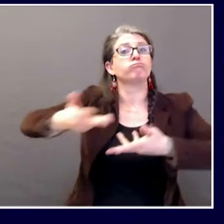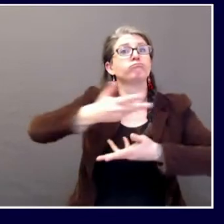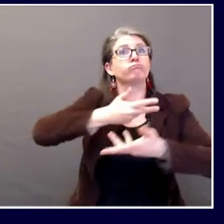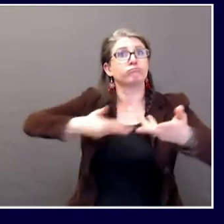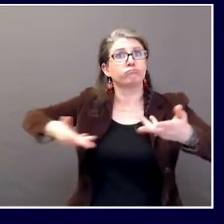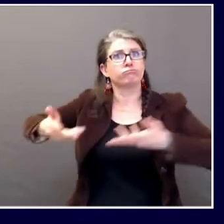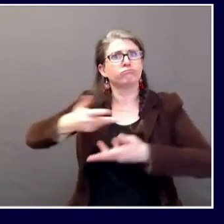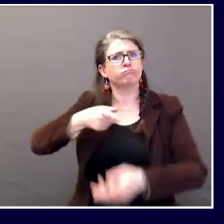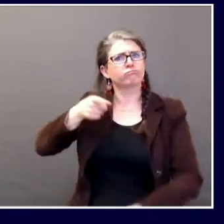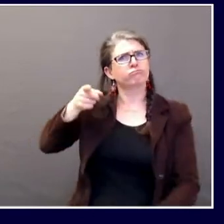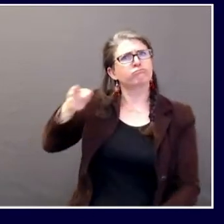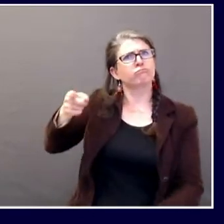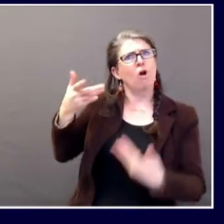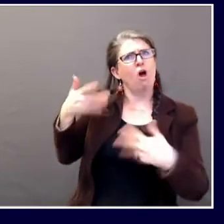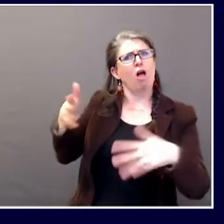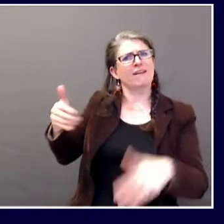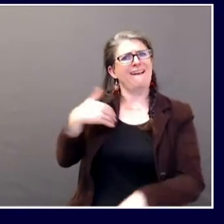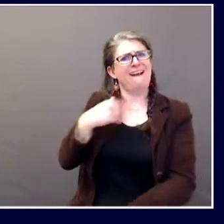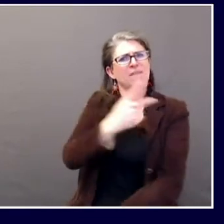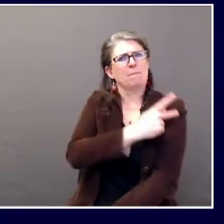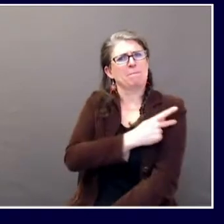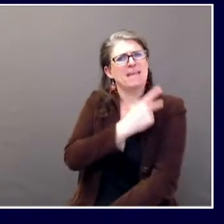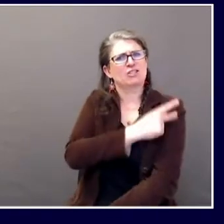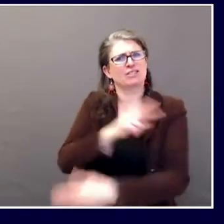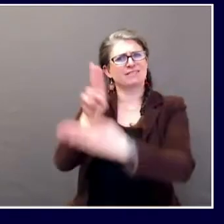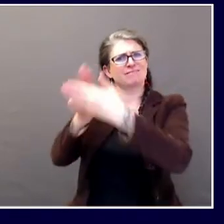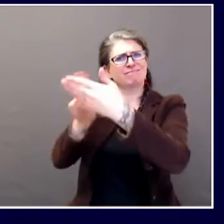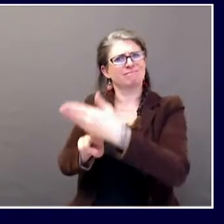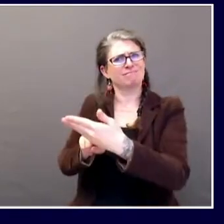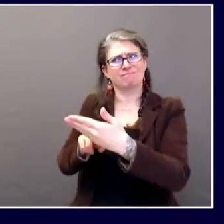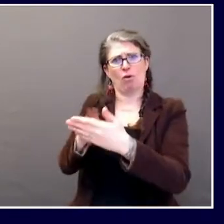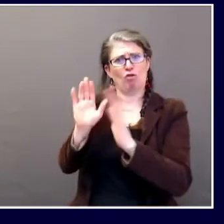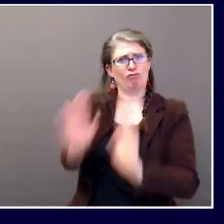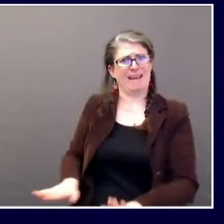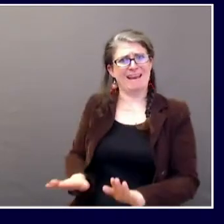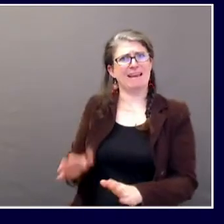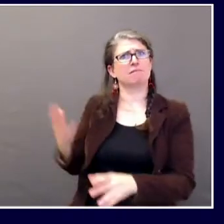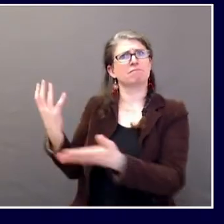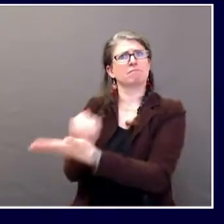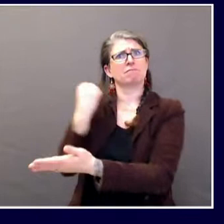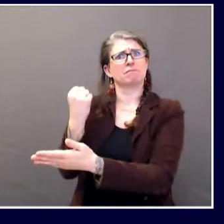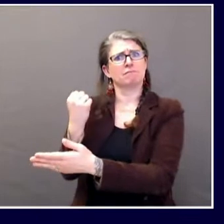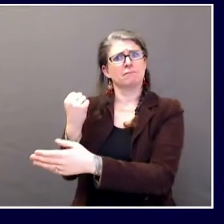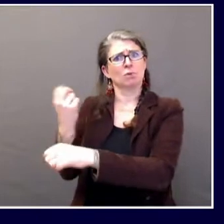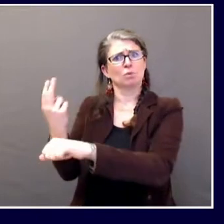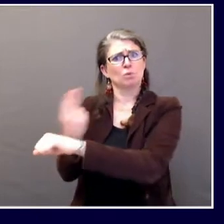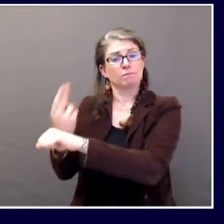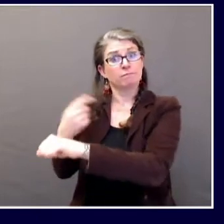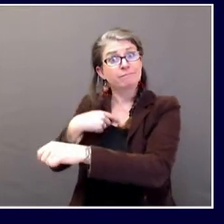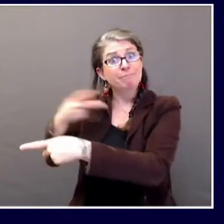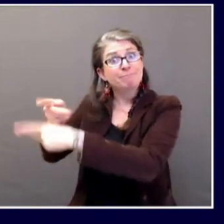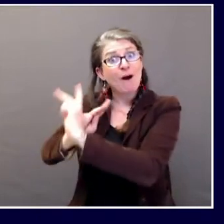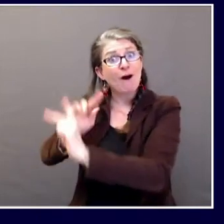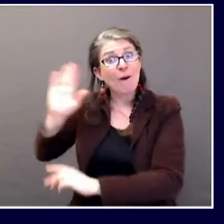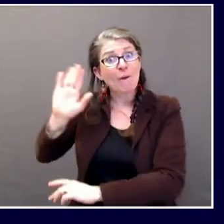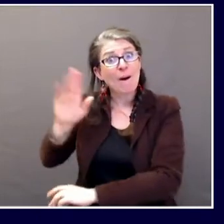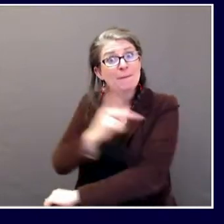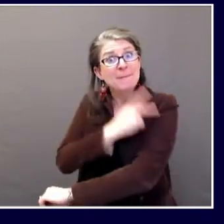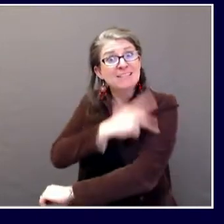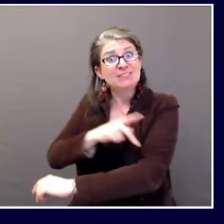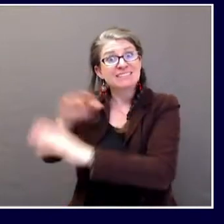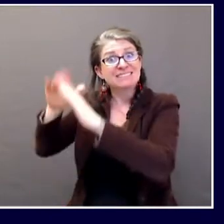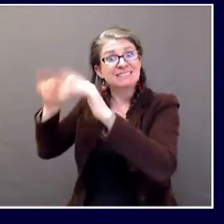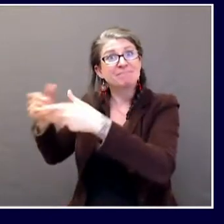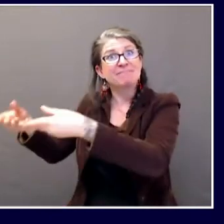this statewide one. That's a challenge because the hospitals have, they've stood up their own systems. So it's possible that what